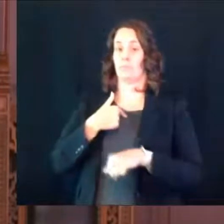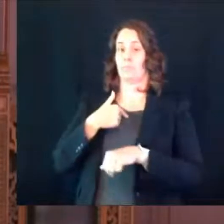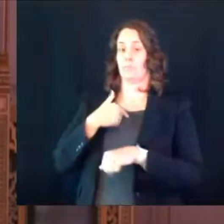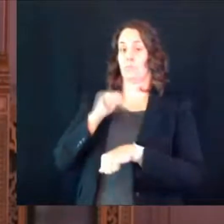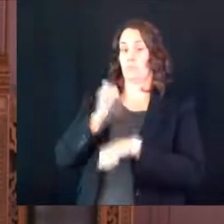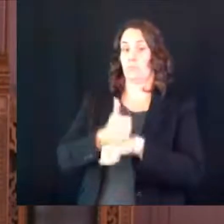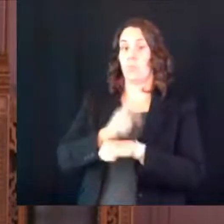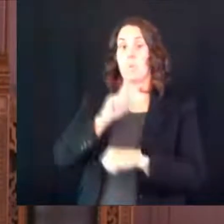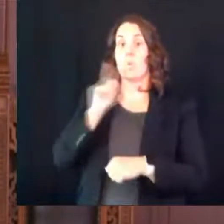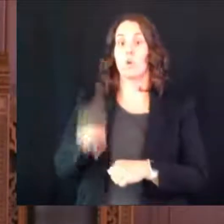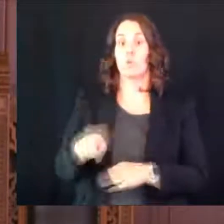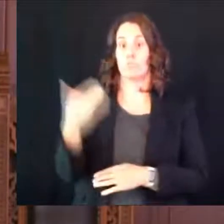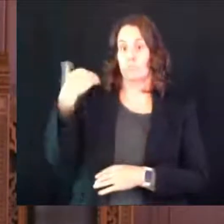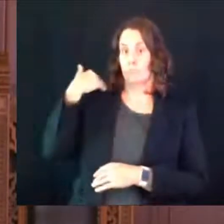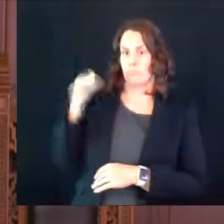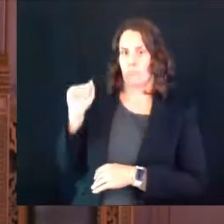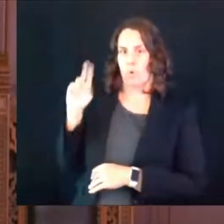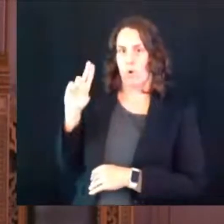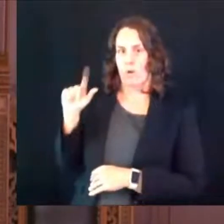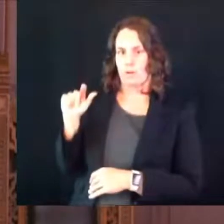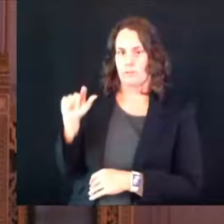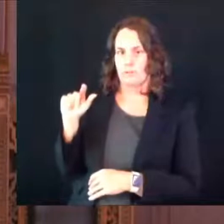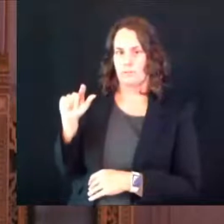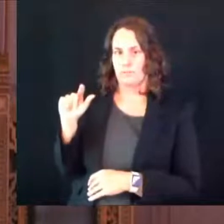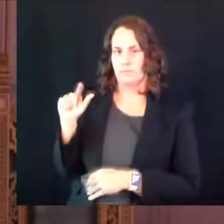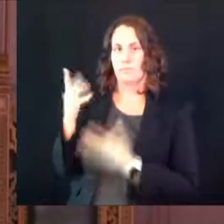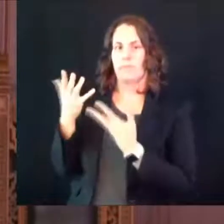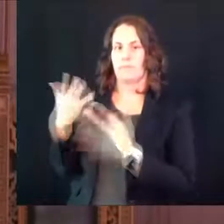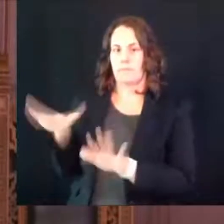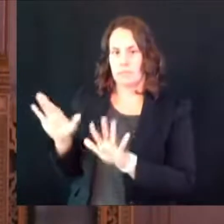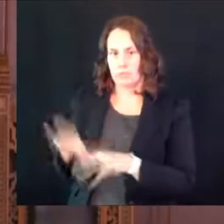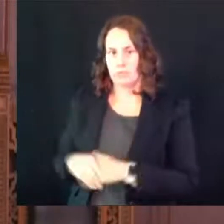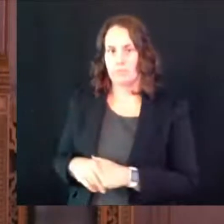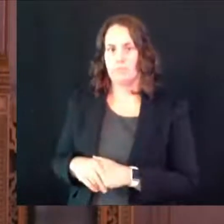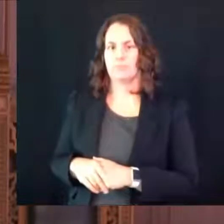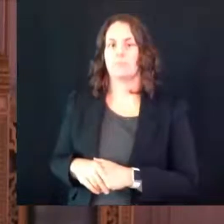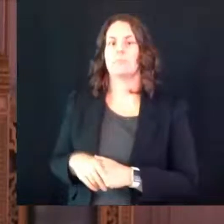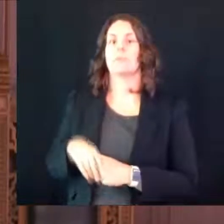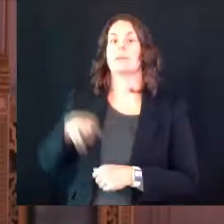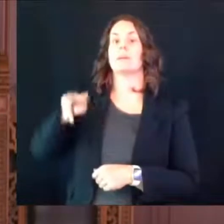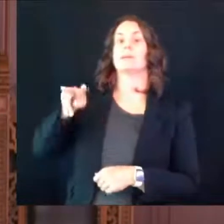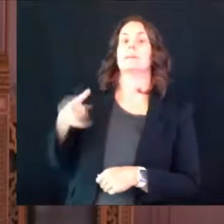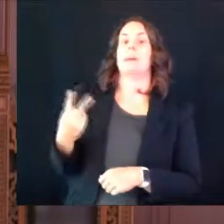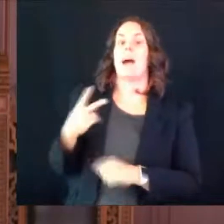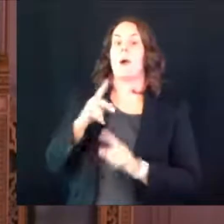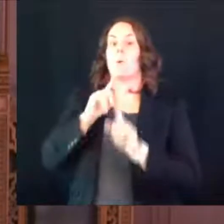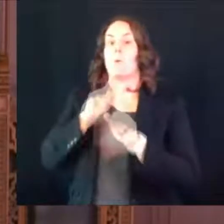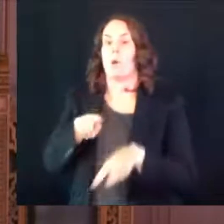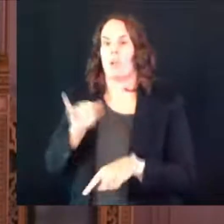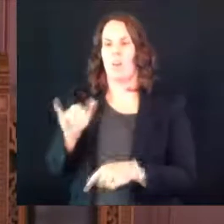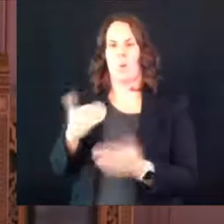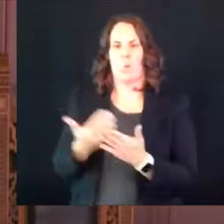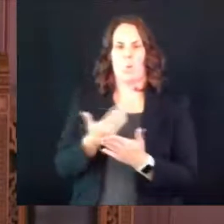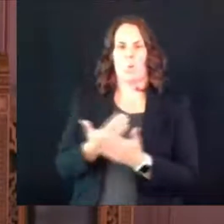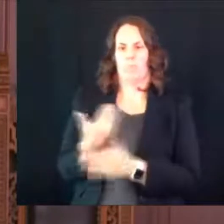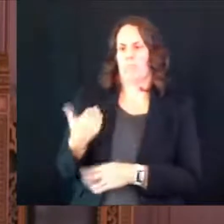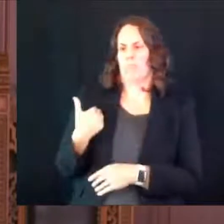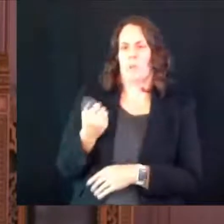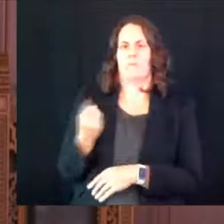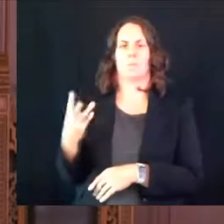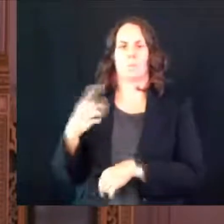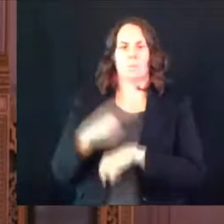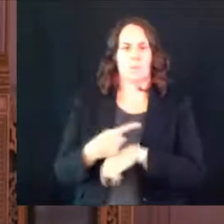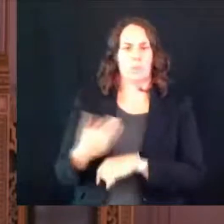emergency, were dependent specifically on specific numbers,